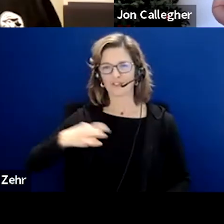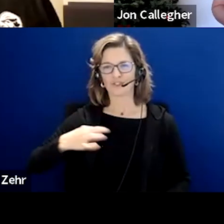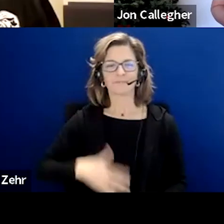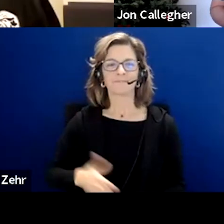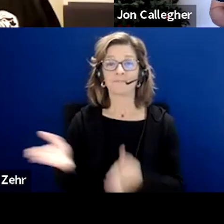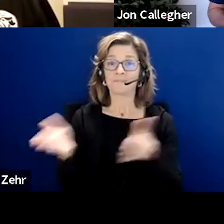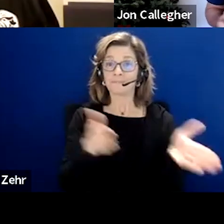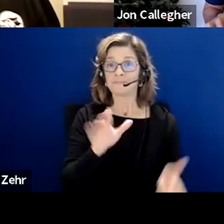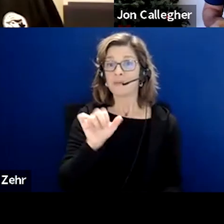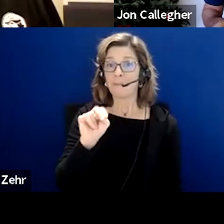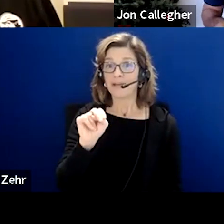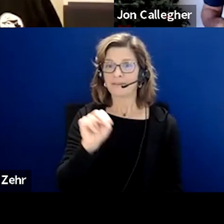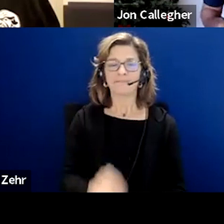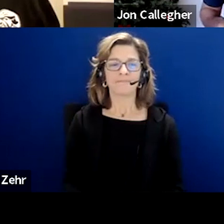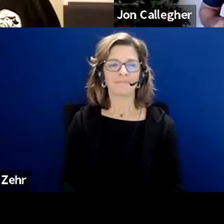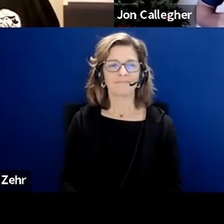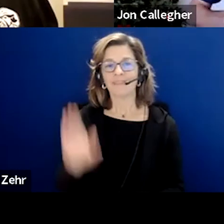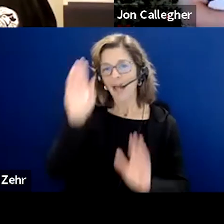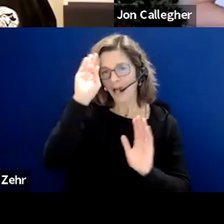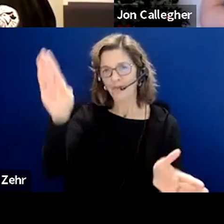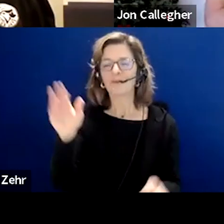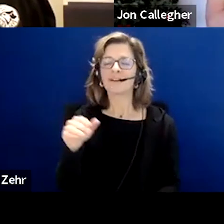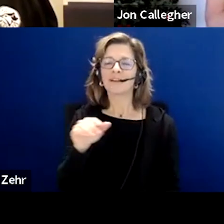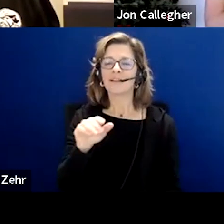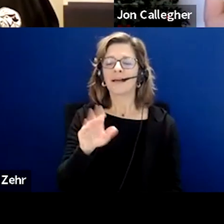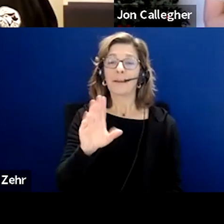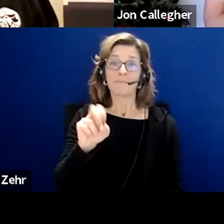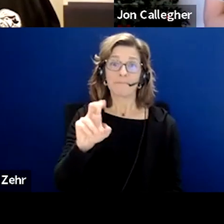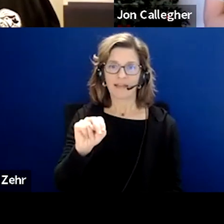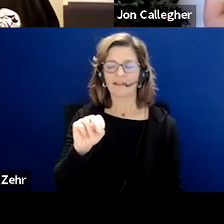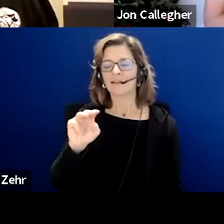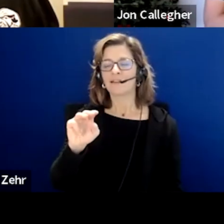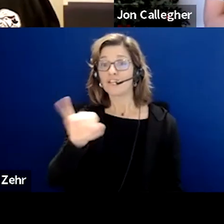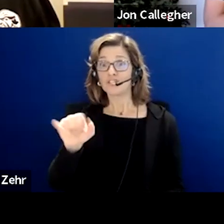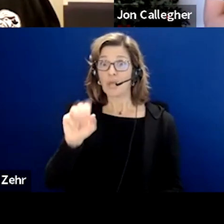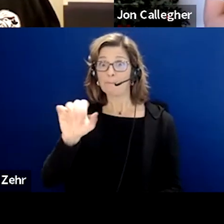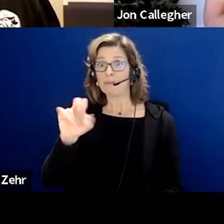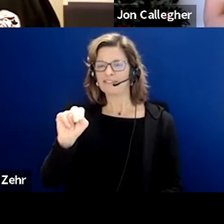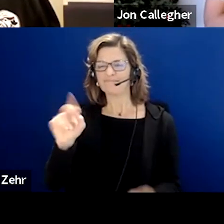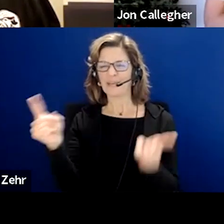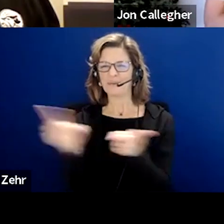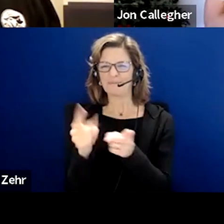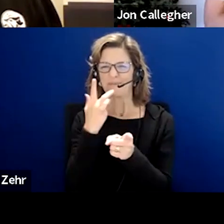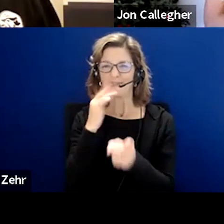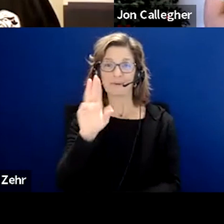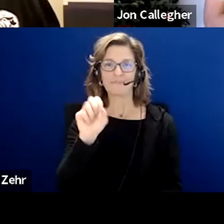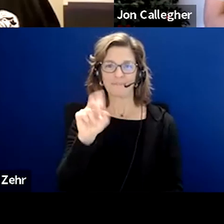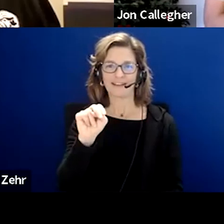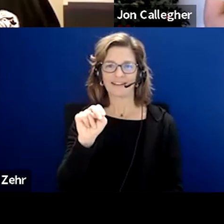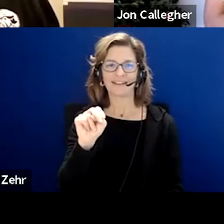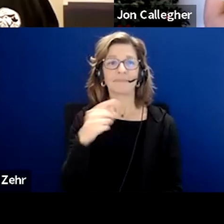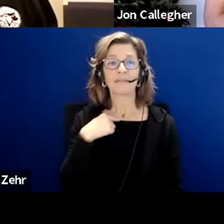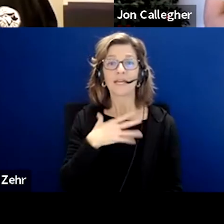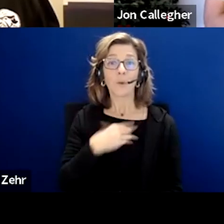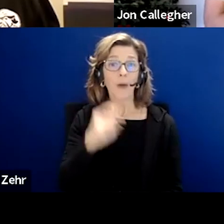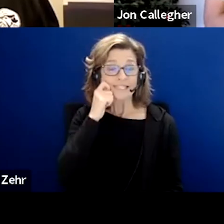Ben? Hi, folks. John introduced me as Benjamin Millard, but I'd like to go by Ben. I have white